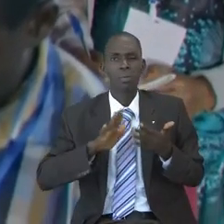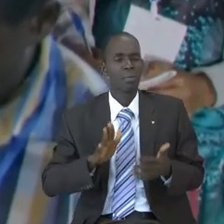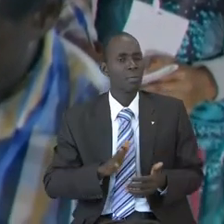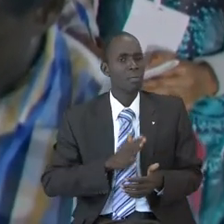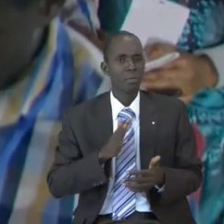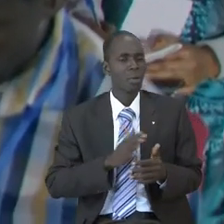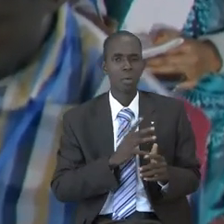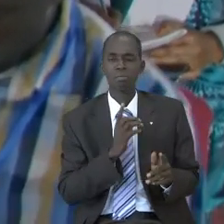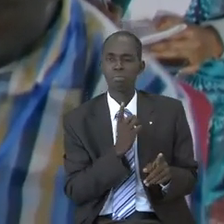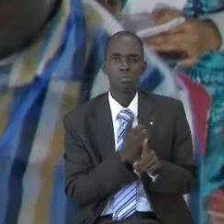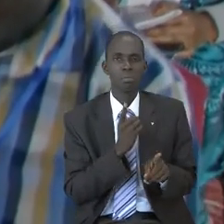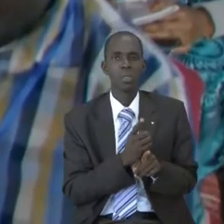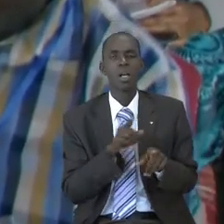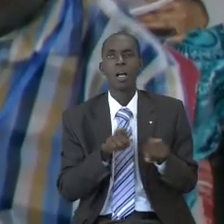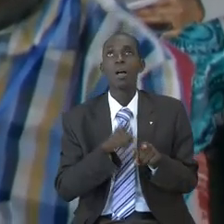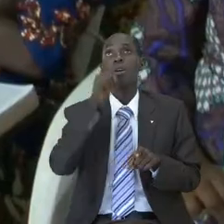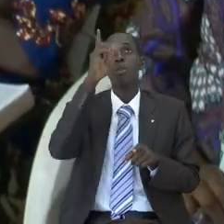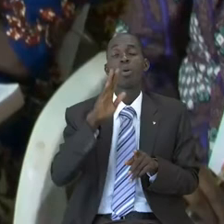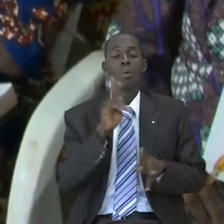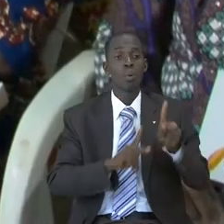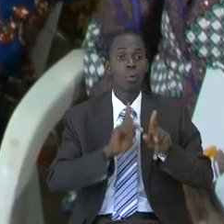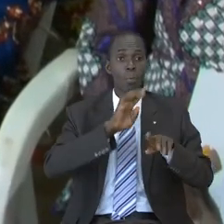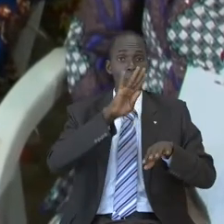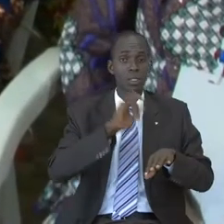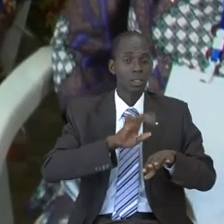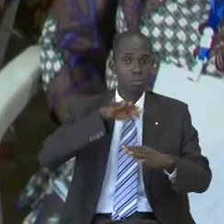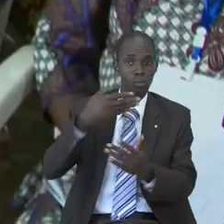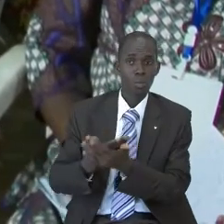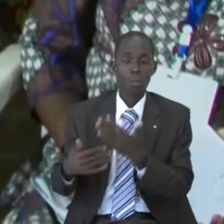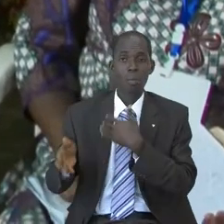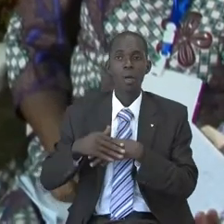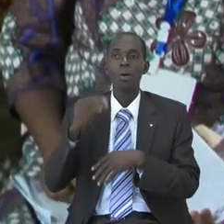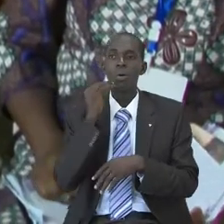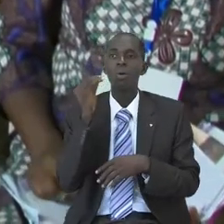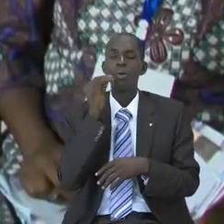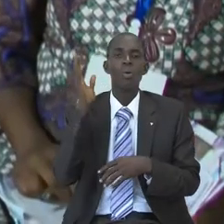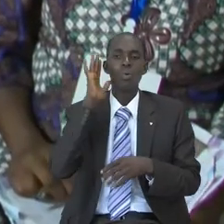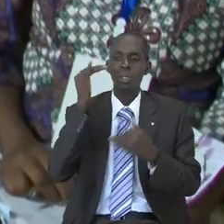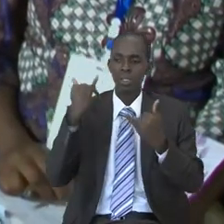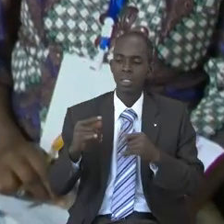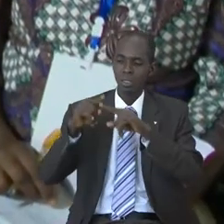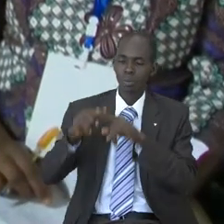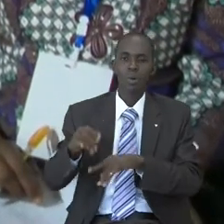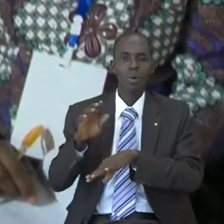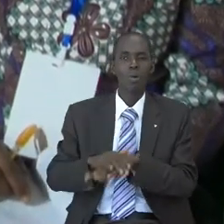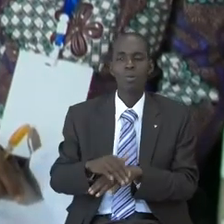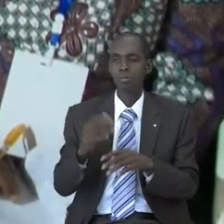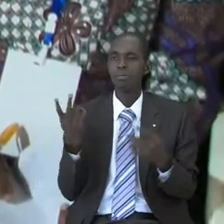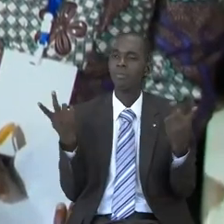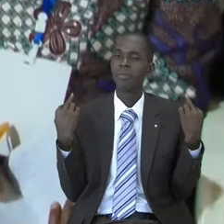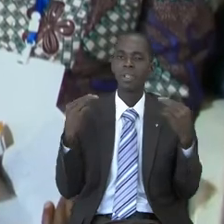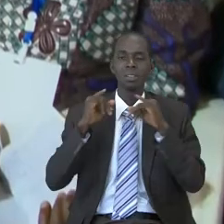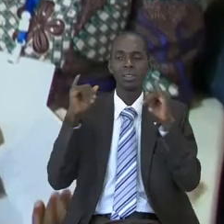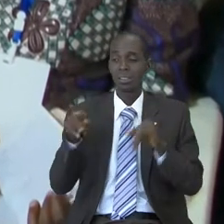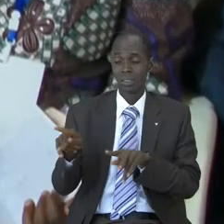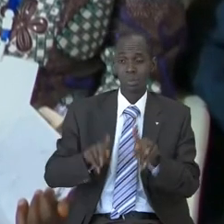like God's people. And then when they go back home, they depend on those vain idols. He said, those who are